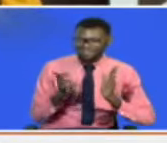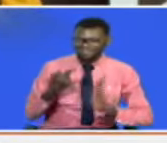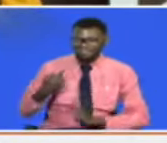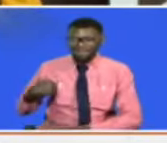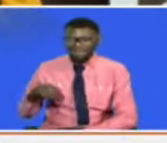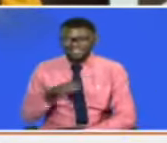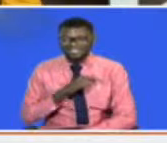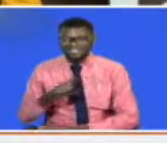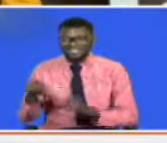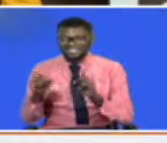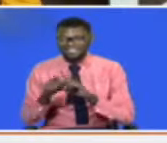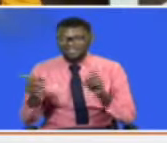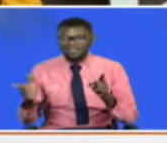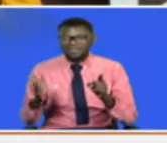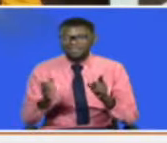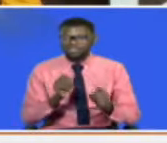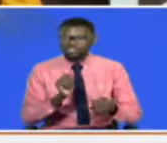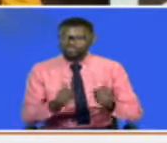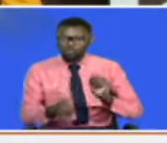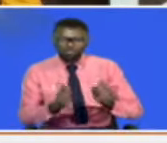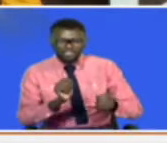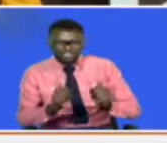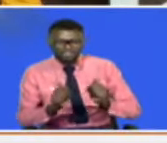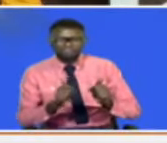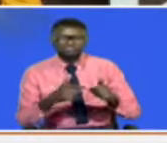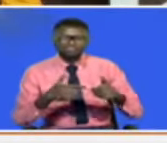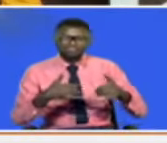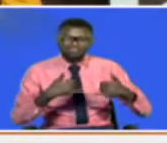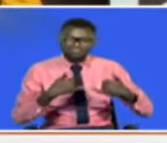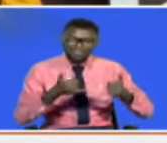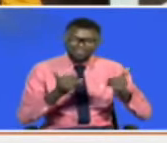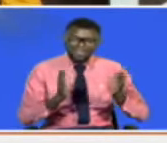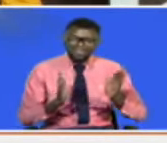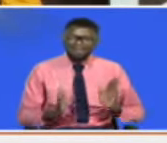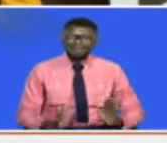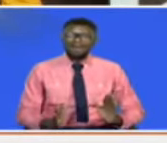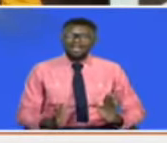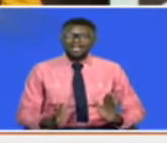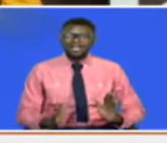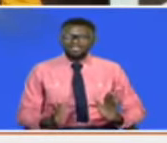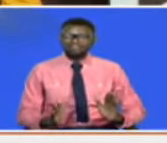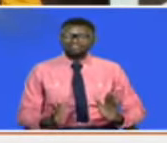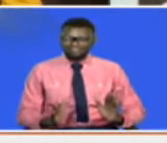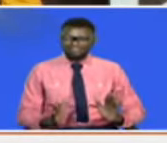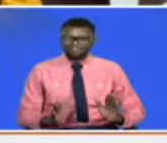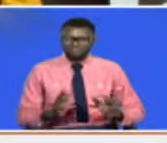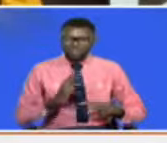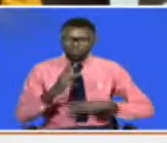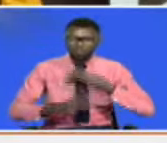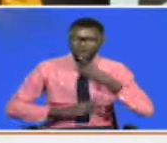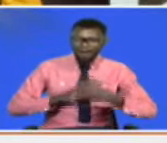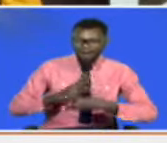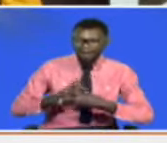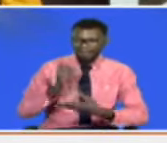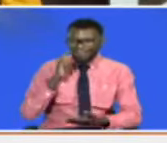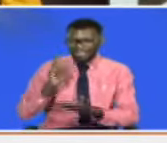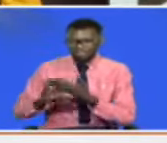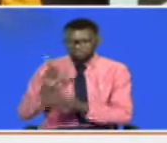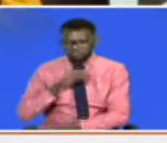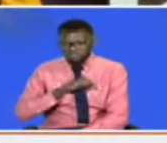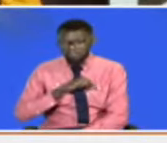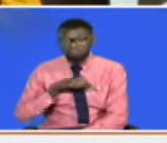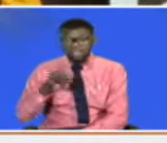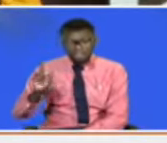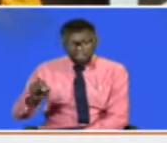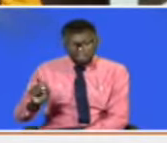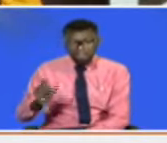our sportsmen and women, that they are recognized, and to see how we can work together,